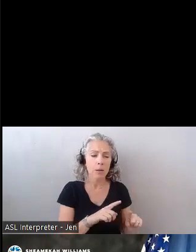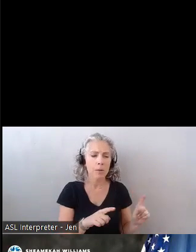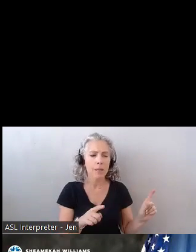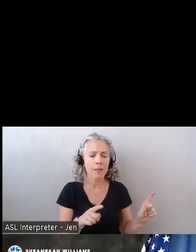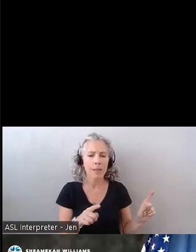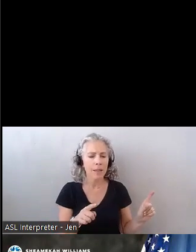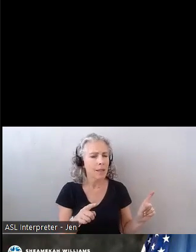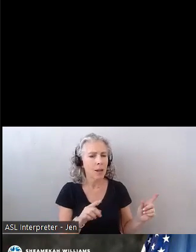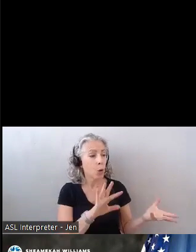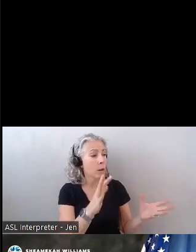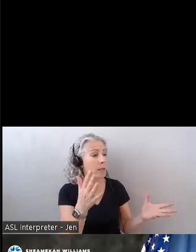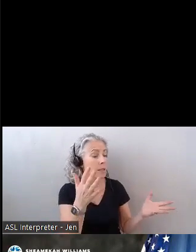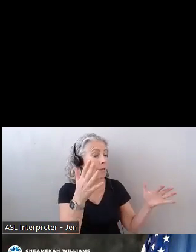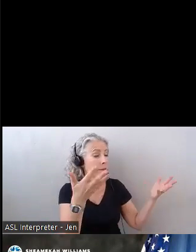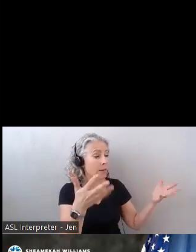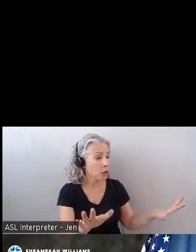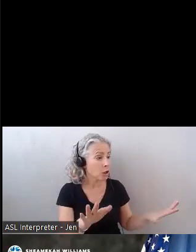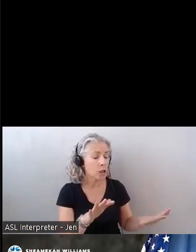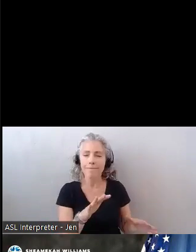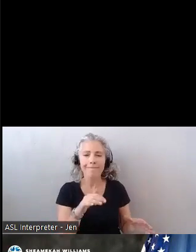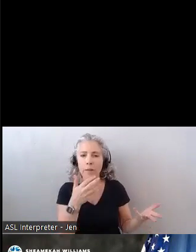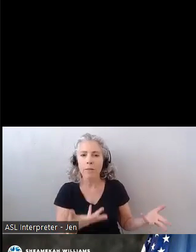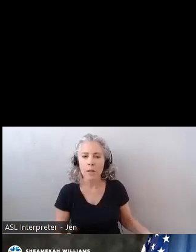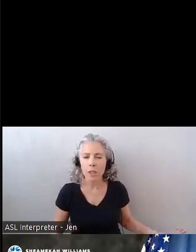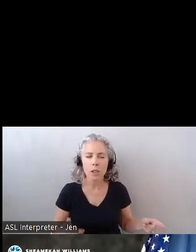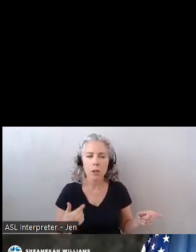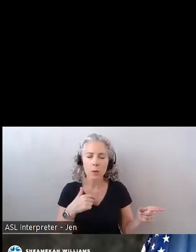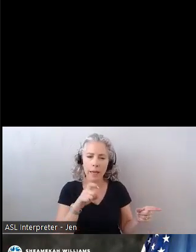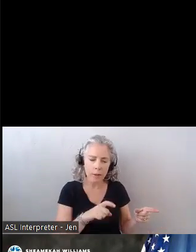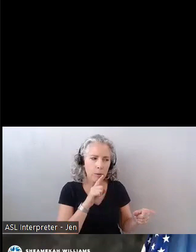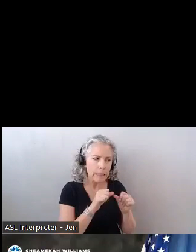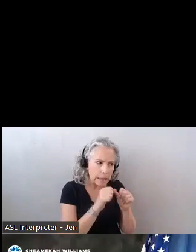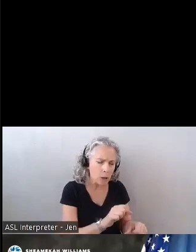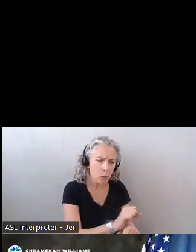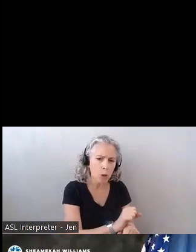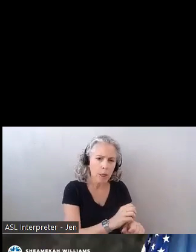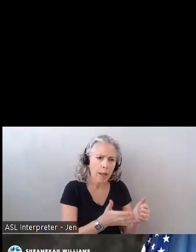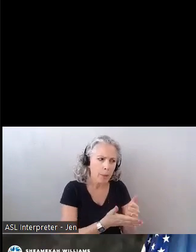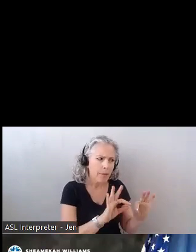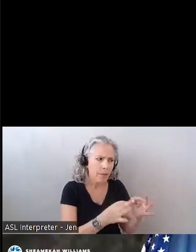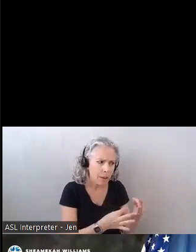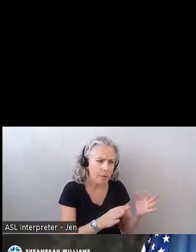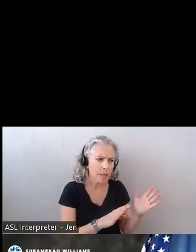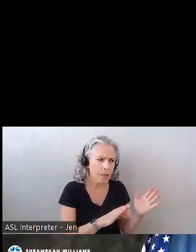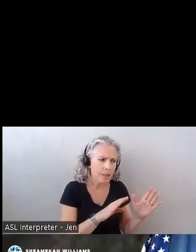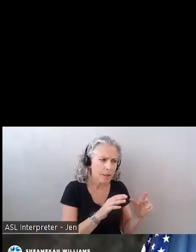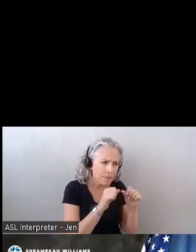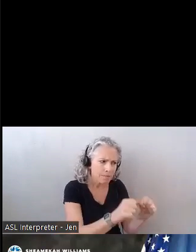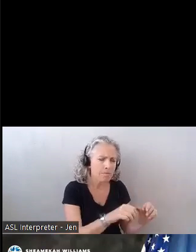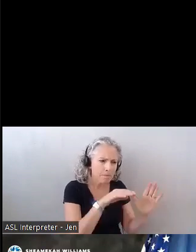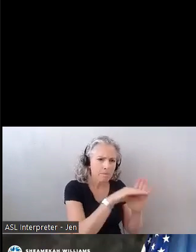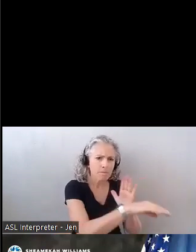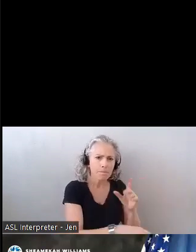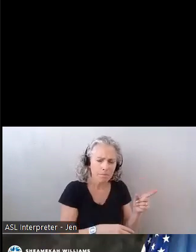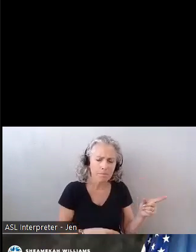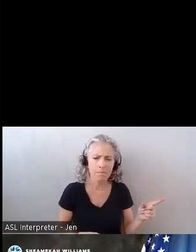not done. There's a continuation of that we have to be able to establish, and we have to be able to develop in order to keep families at the